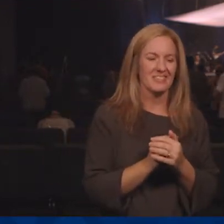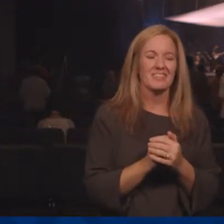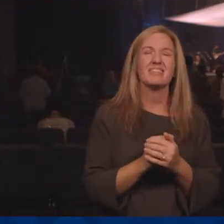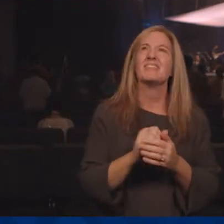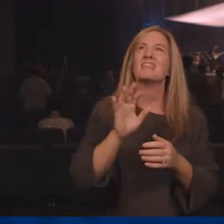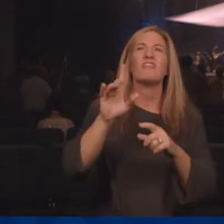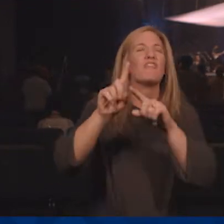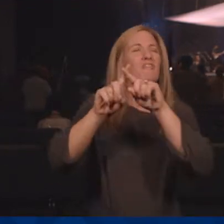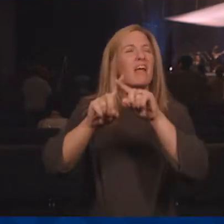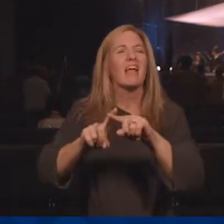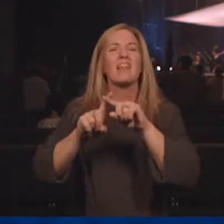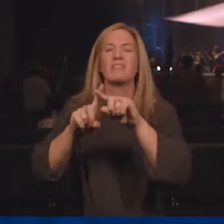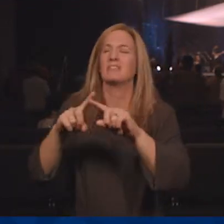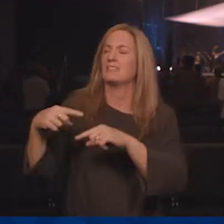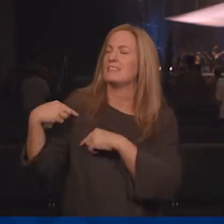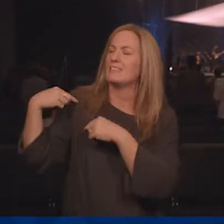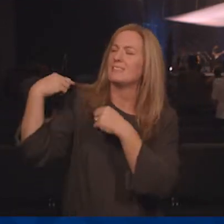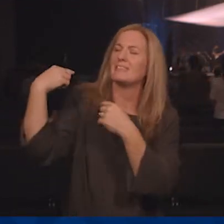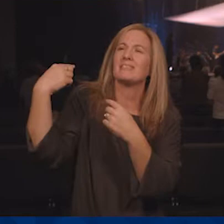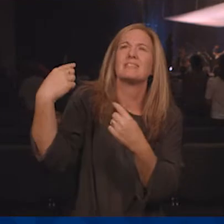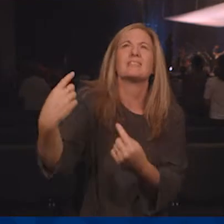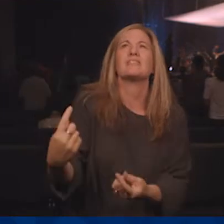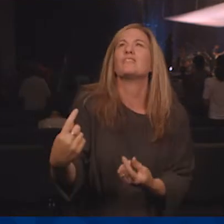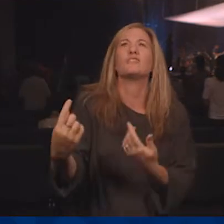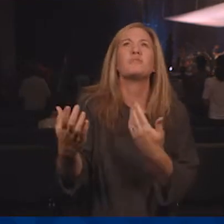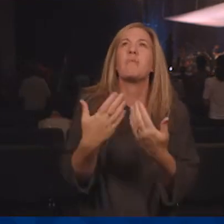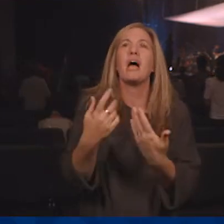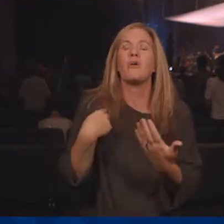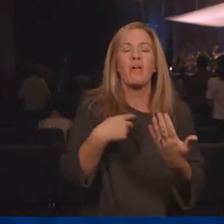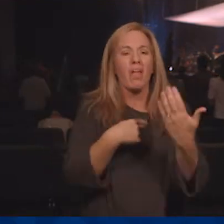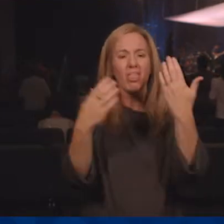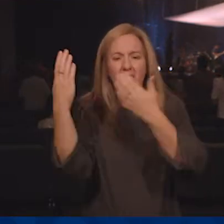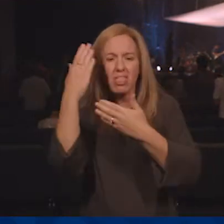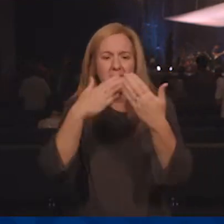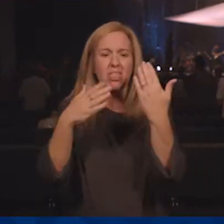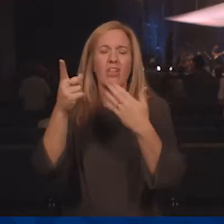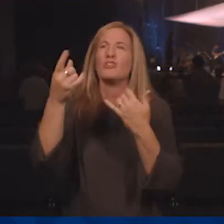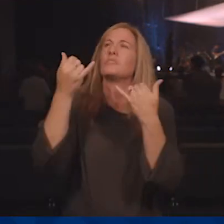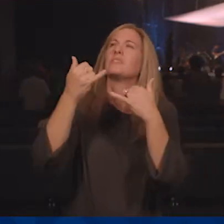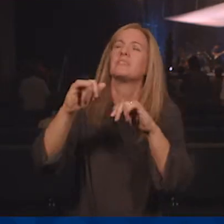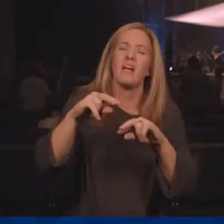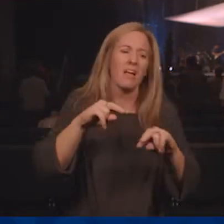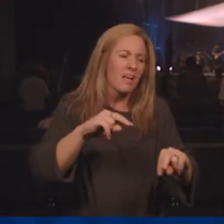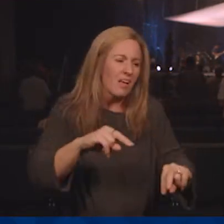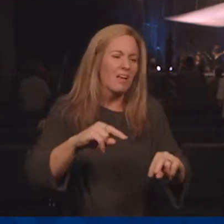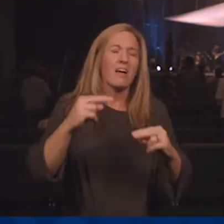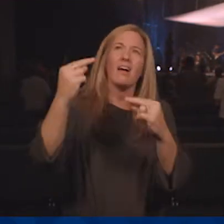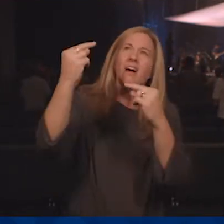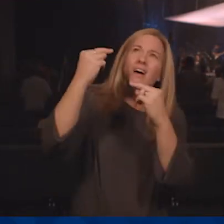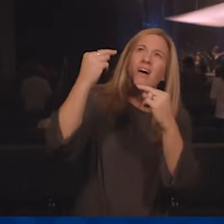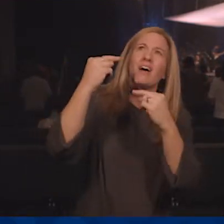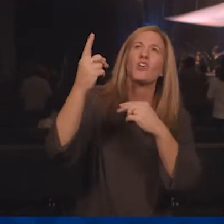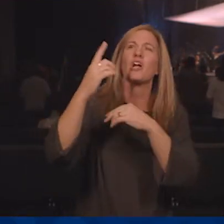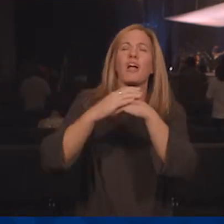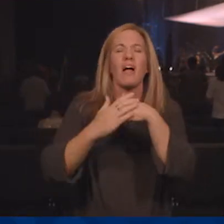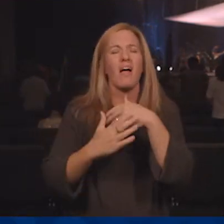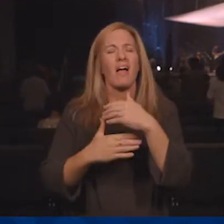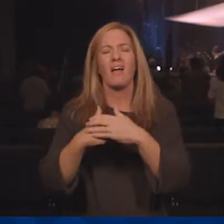your faithfulness to us, even when we can't see you, your kindness to us, even when we feel like we don't deserve